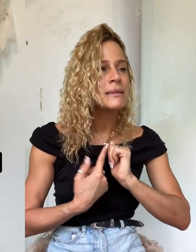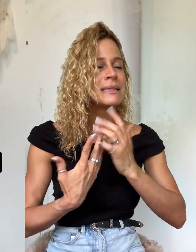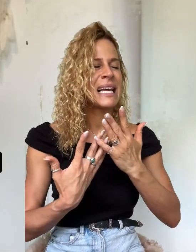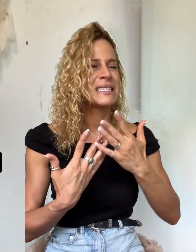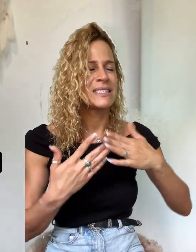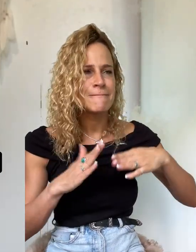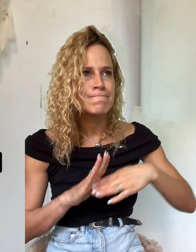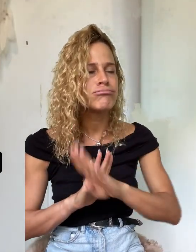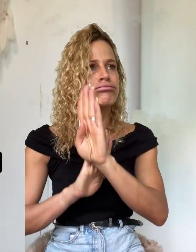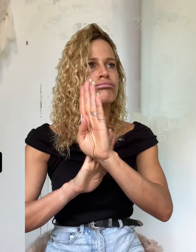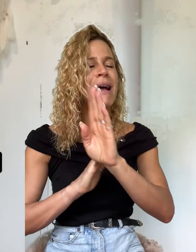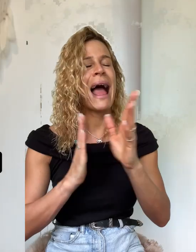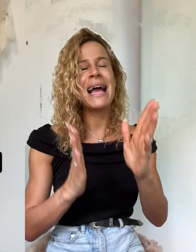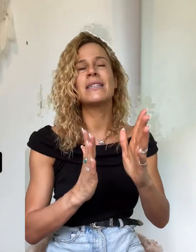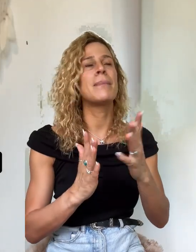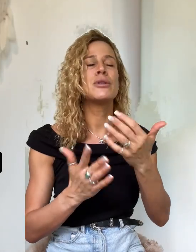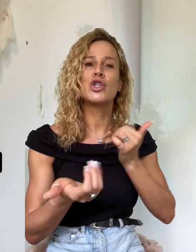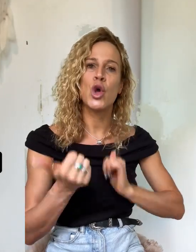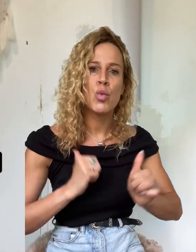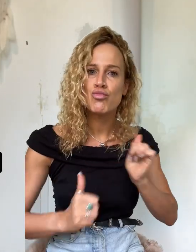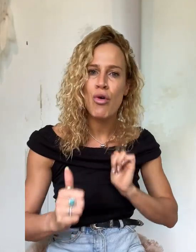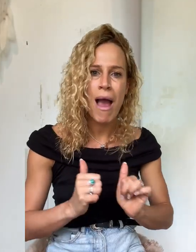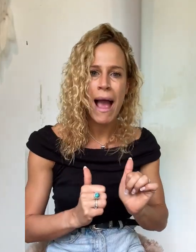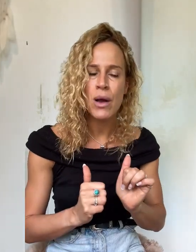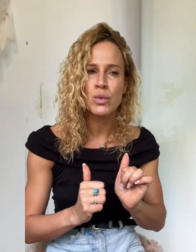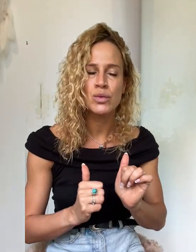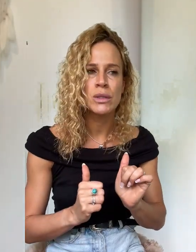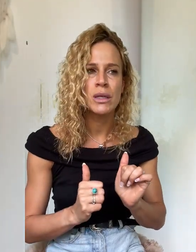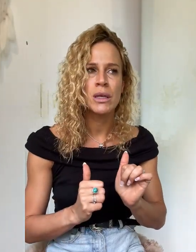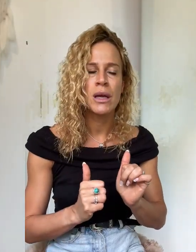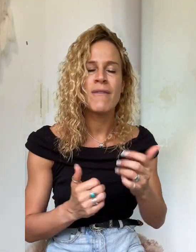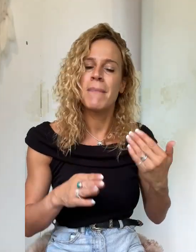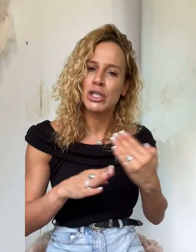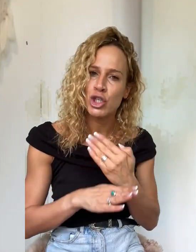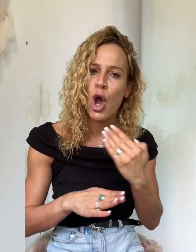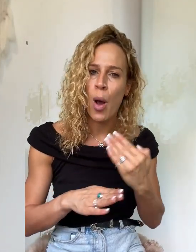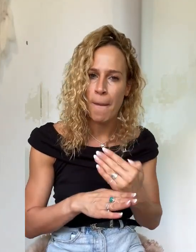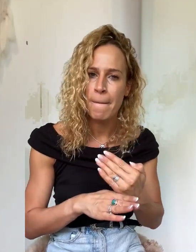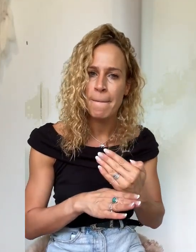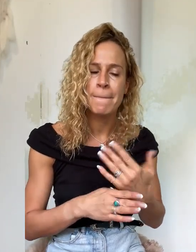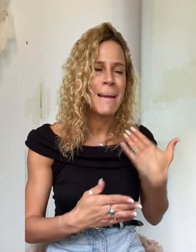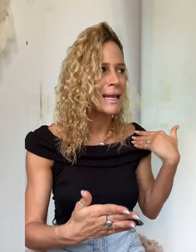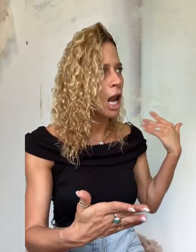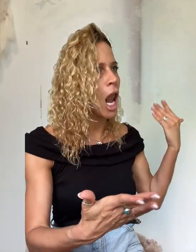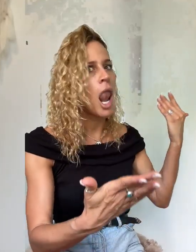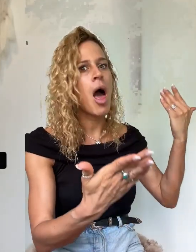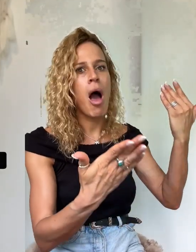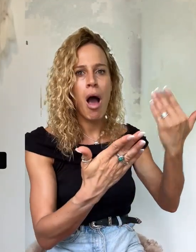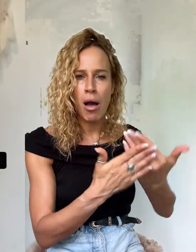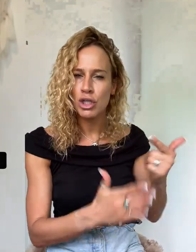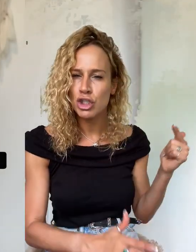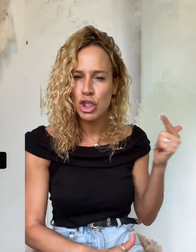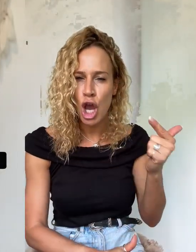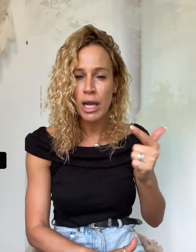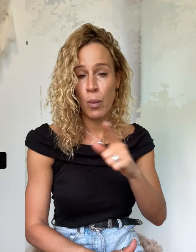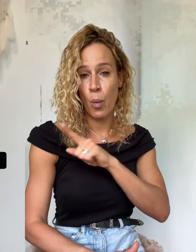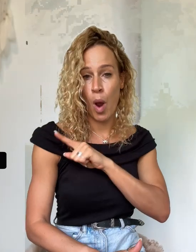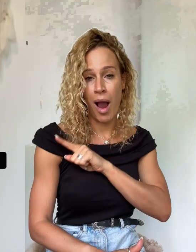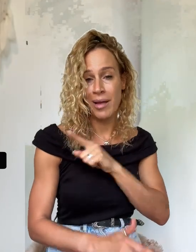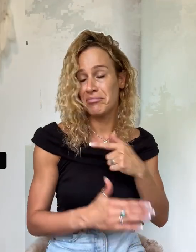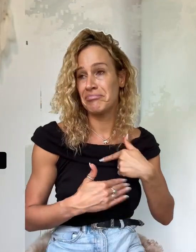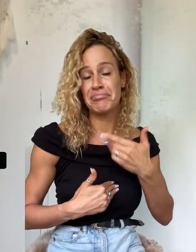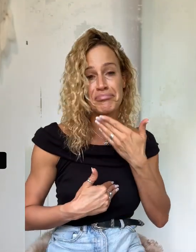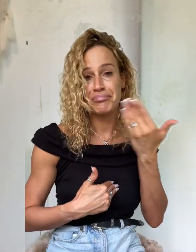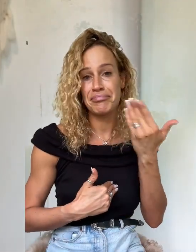But a lot of it's to do with just the job that I do. I just love it. And it was a long slog to get here, because I am